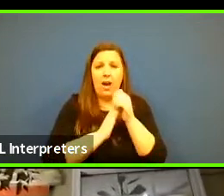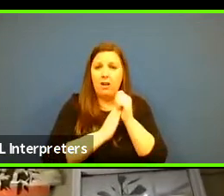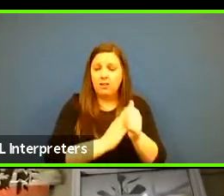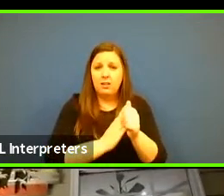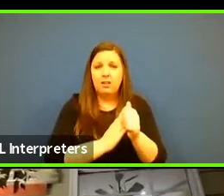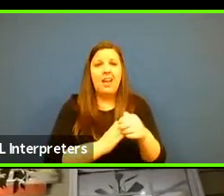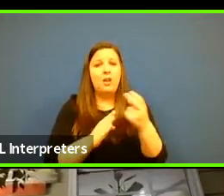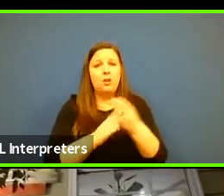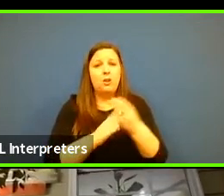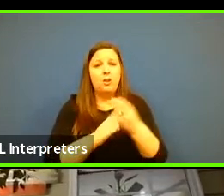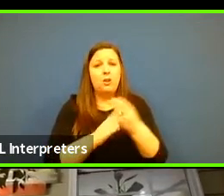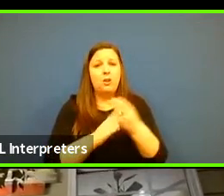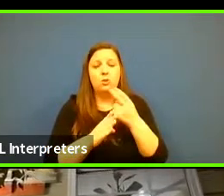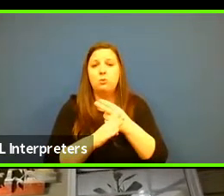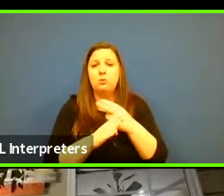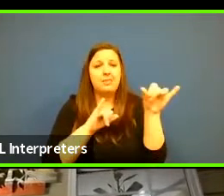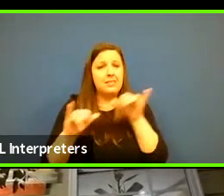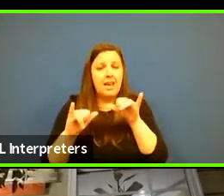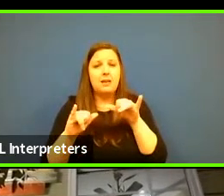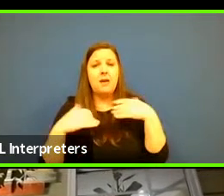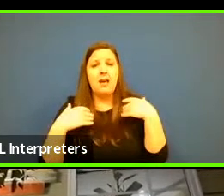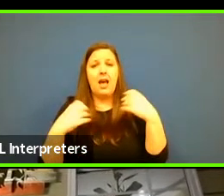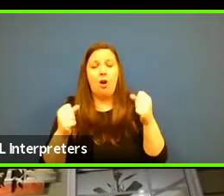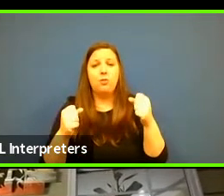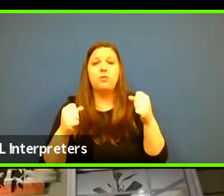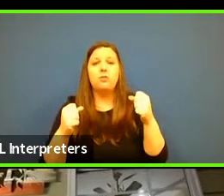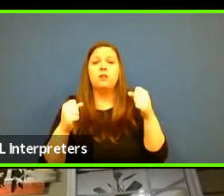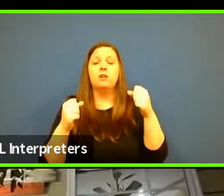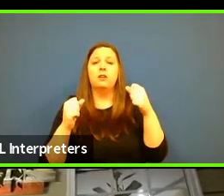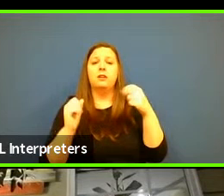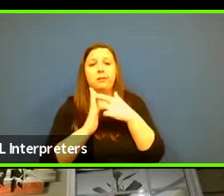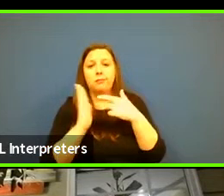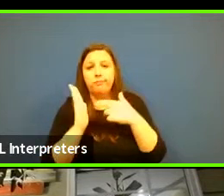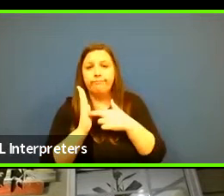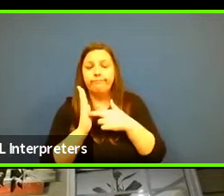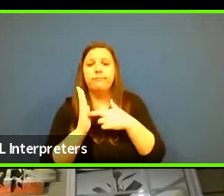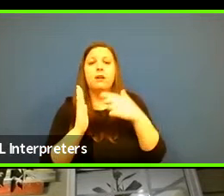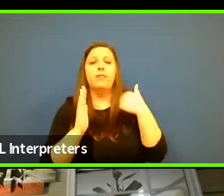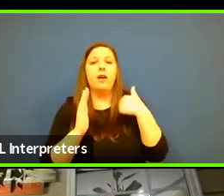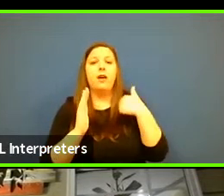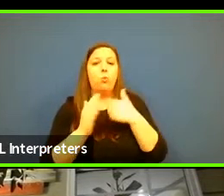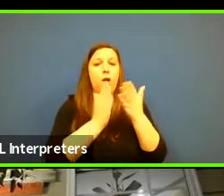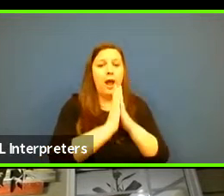that we're asking our teachers and students to abide by. So.